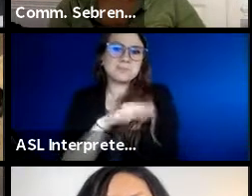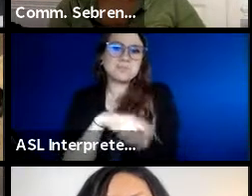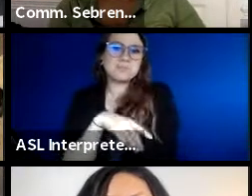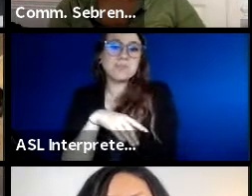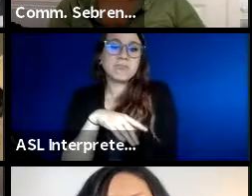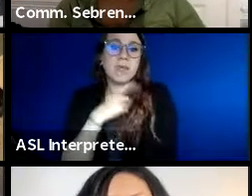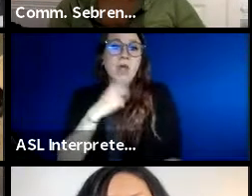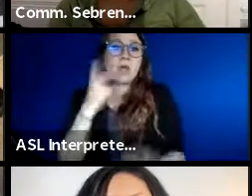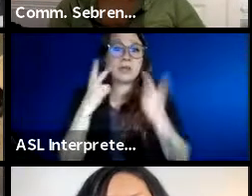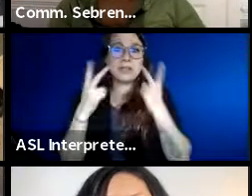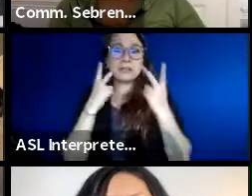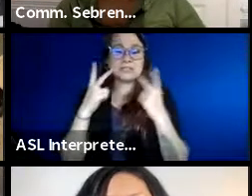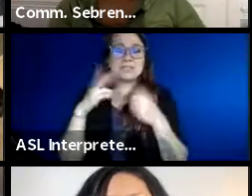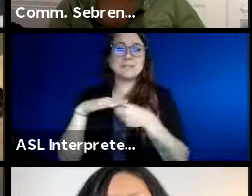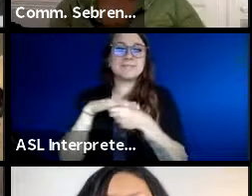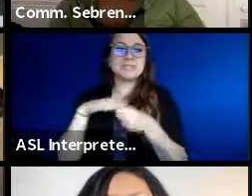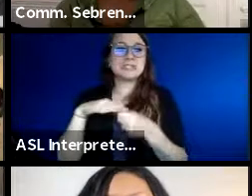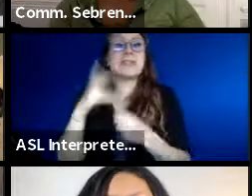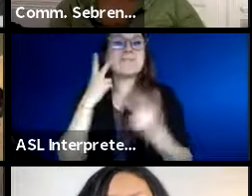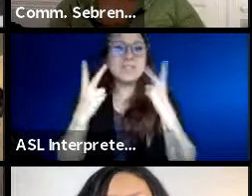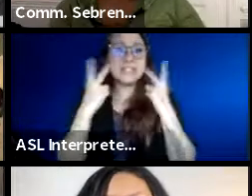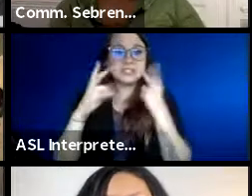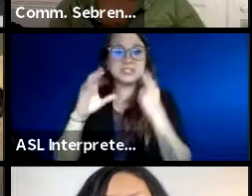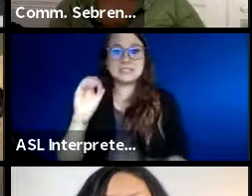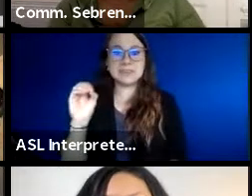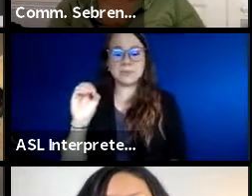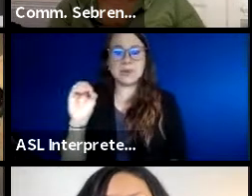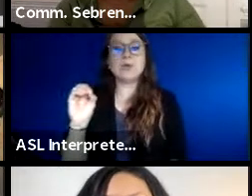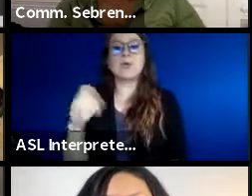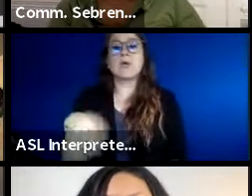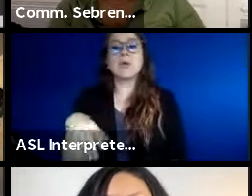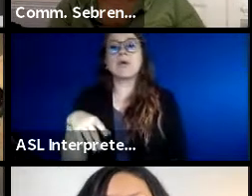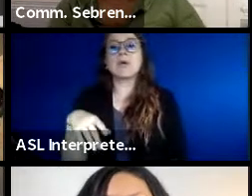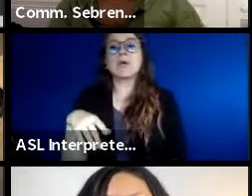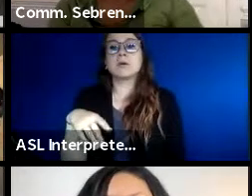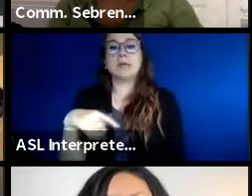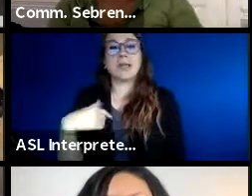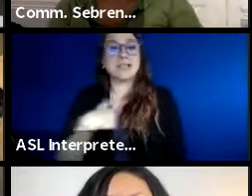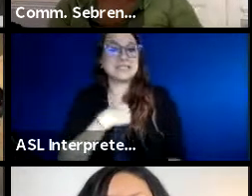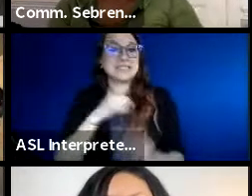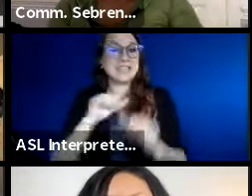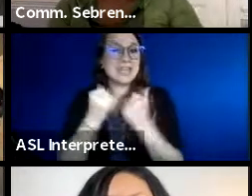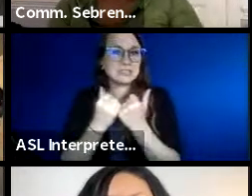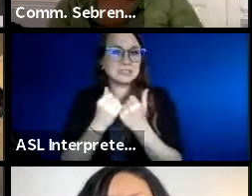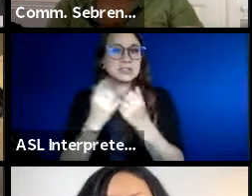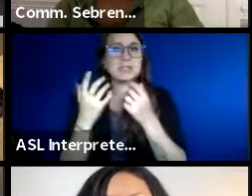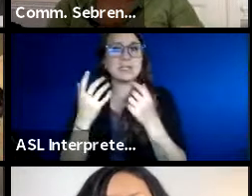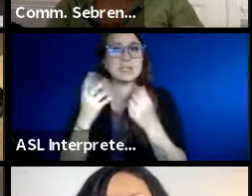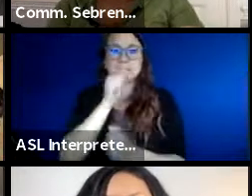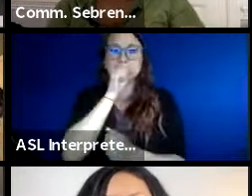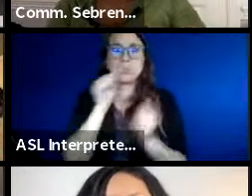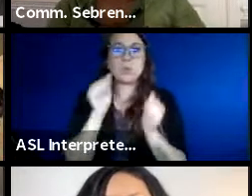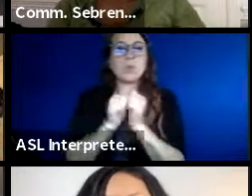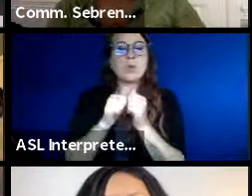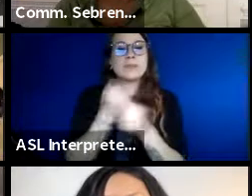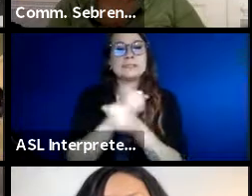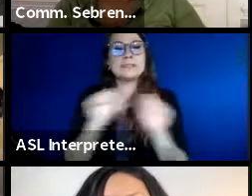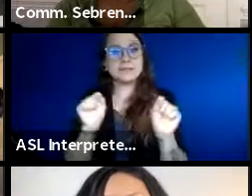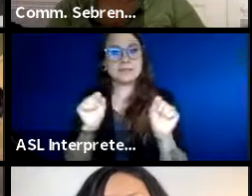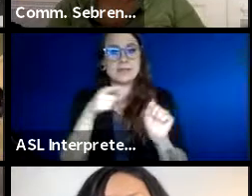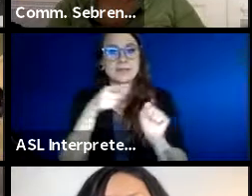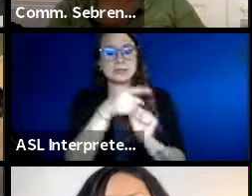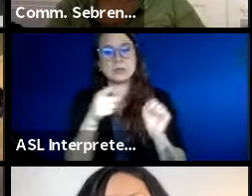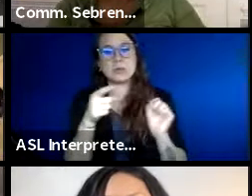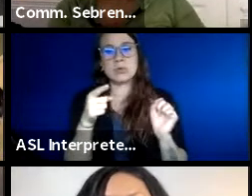look at Vision Zero, and one of the things we've talked about as the agency is that Vision Zero is synonymous with safety. And as you're reflecting